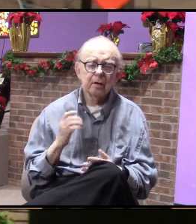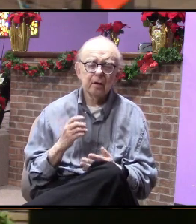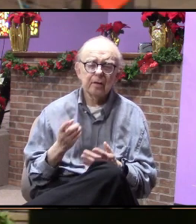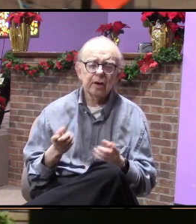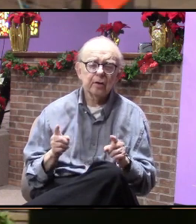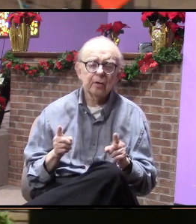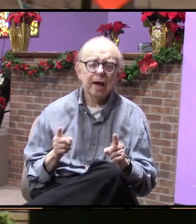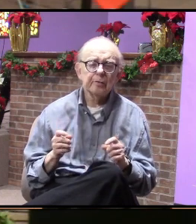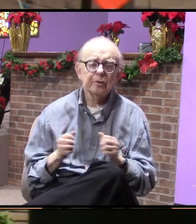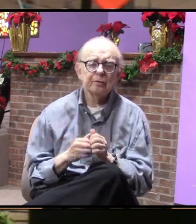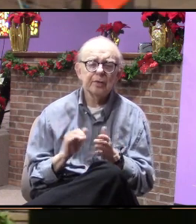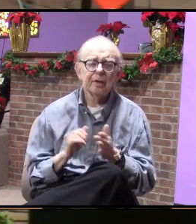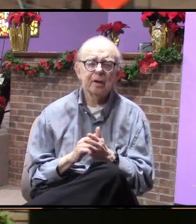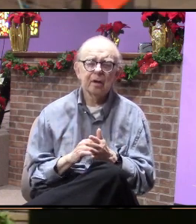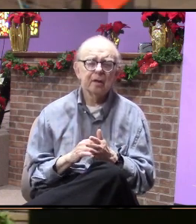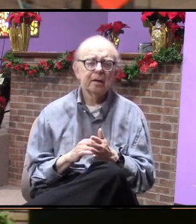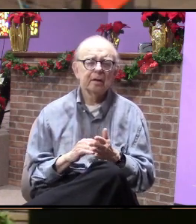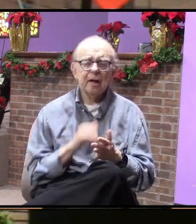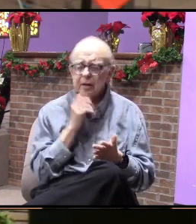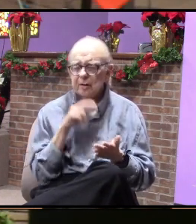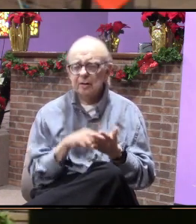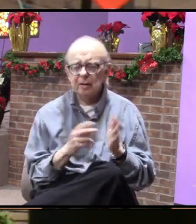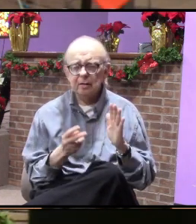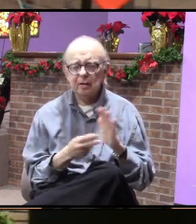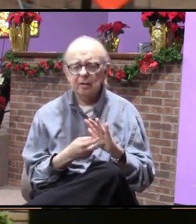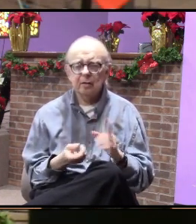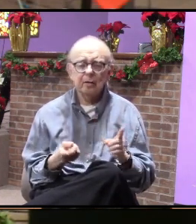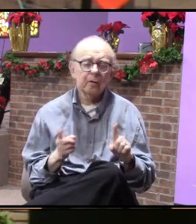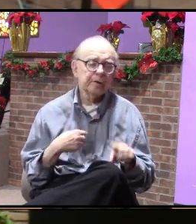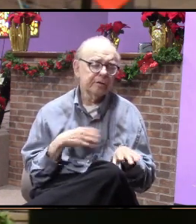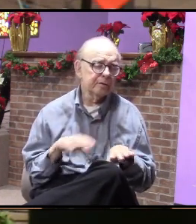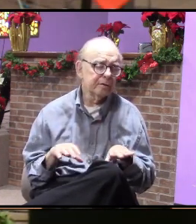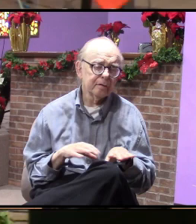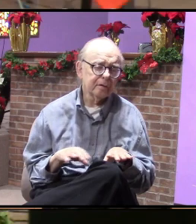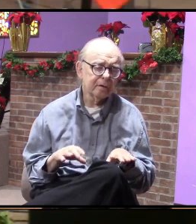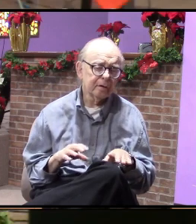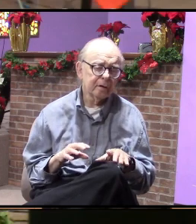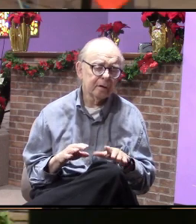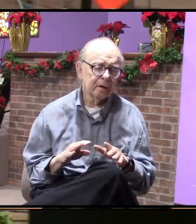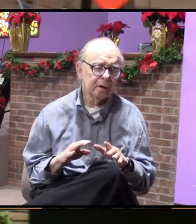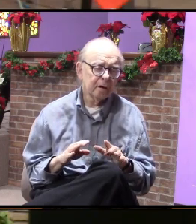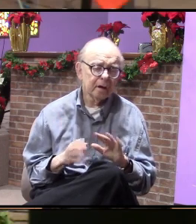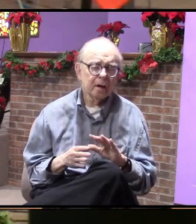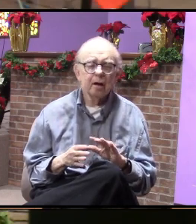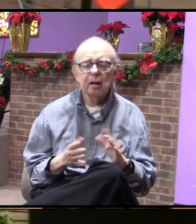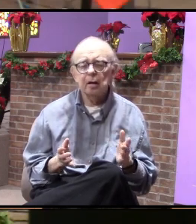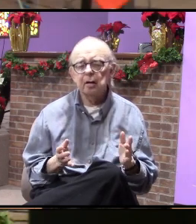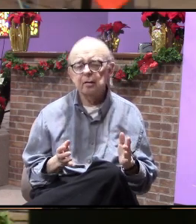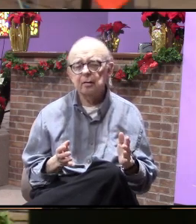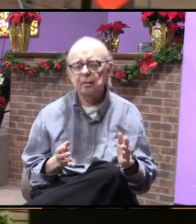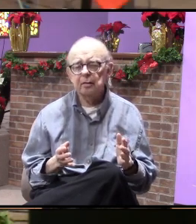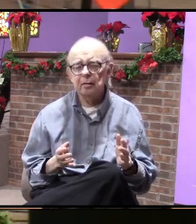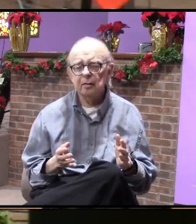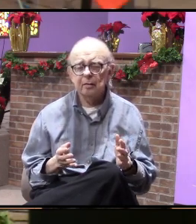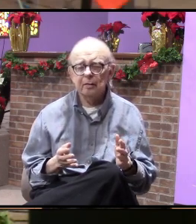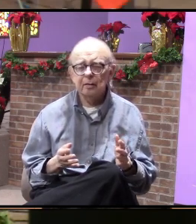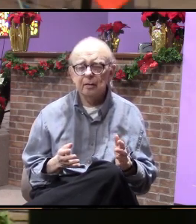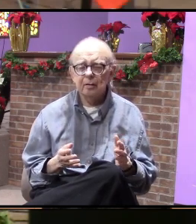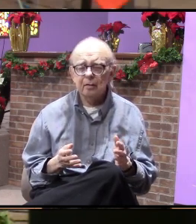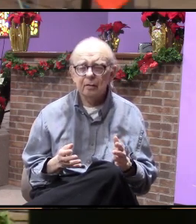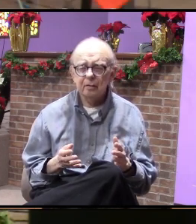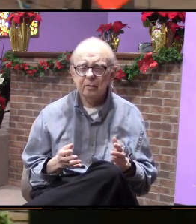goes along with it. That doesn't mean that what we end up doing is becoming